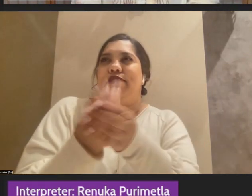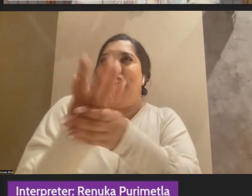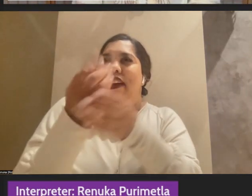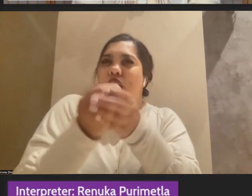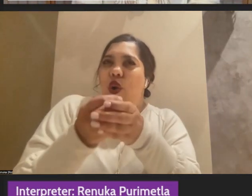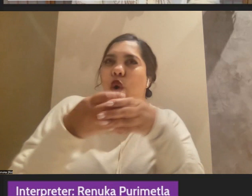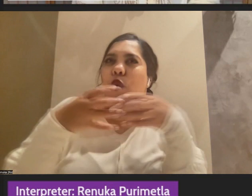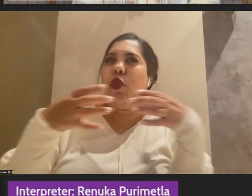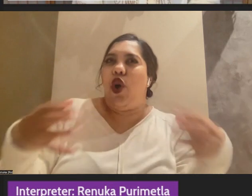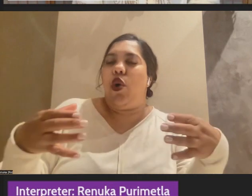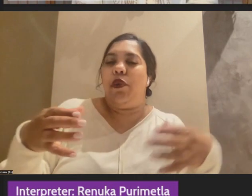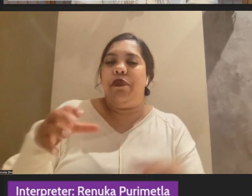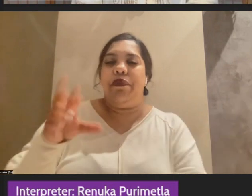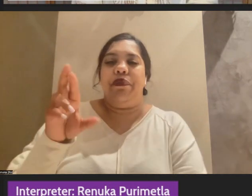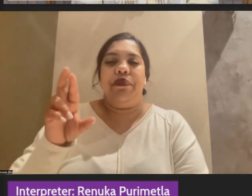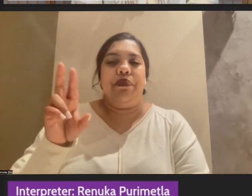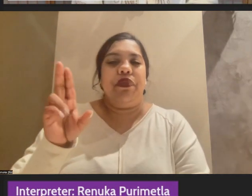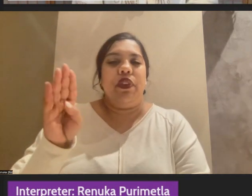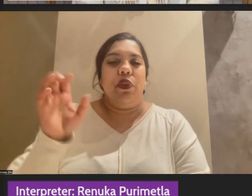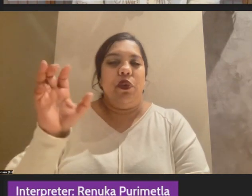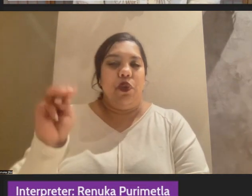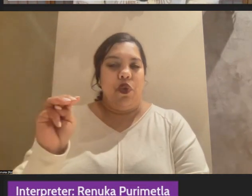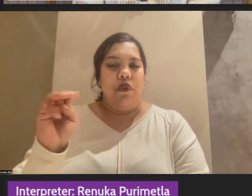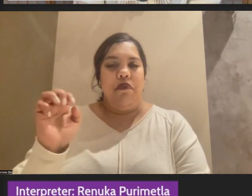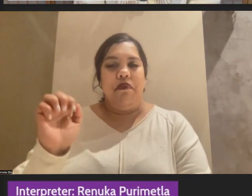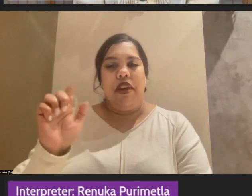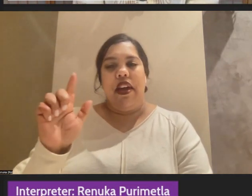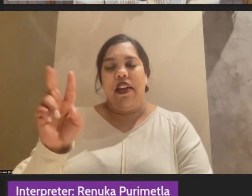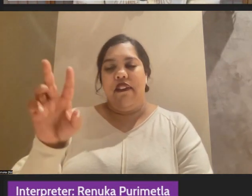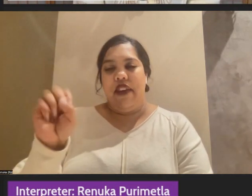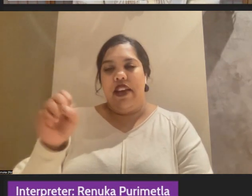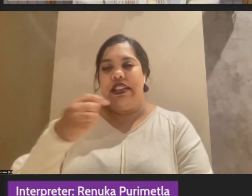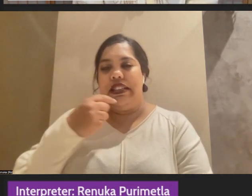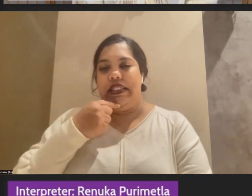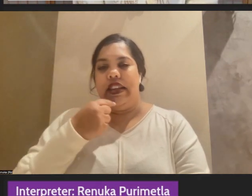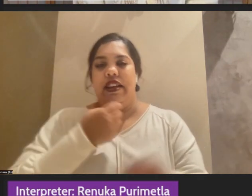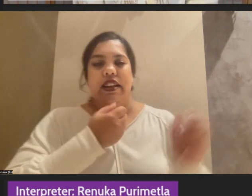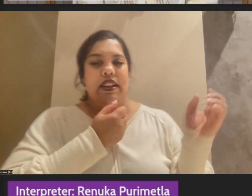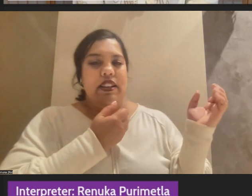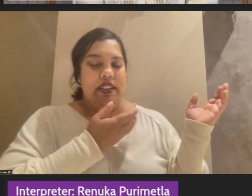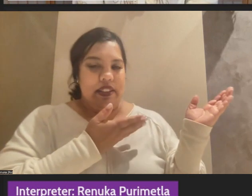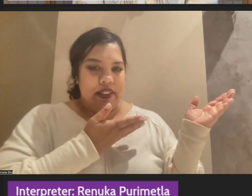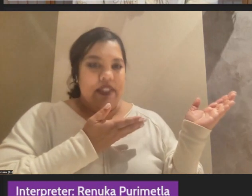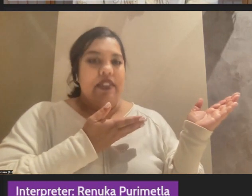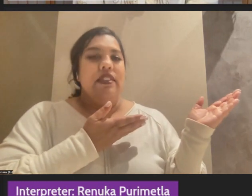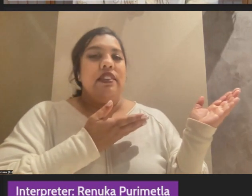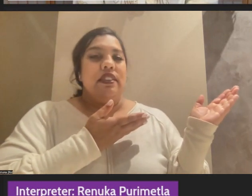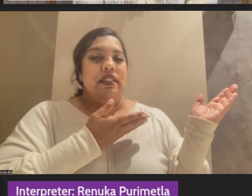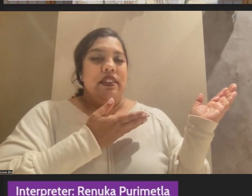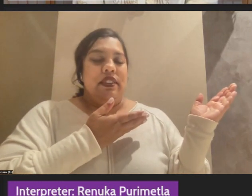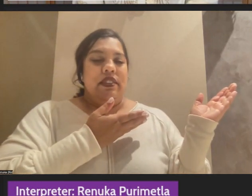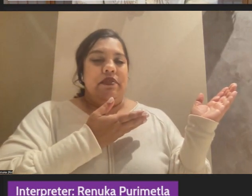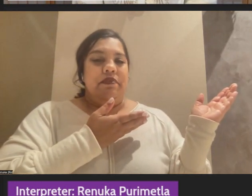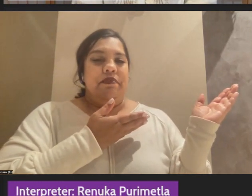Ruben Alves says the frontiers of the possible are not determined by the limits of